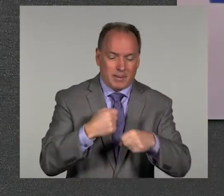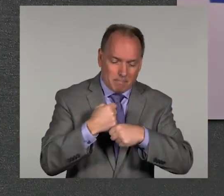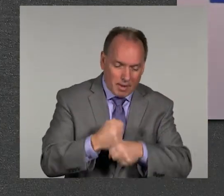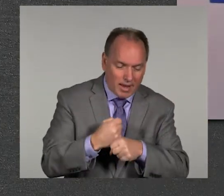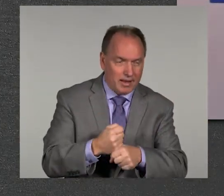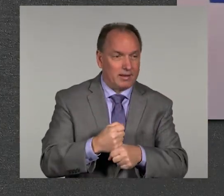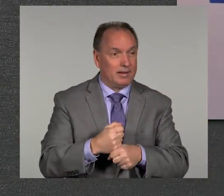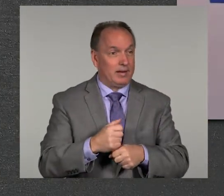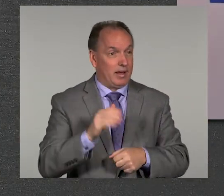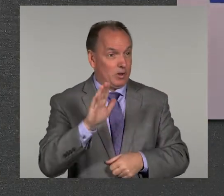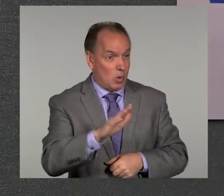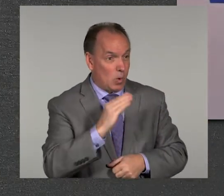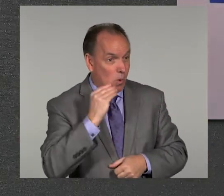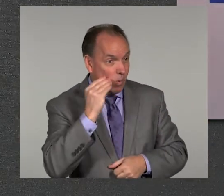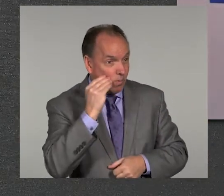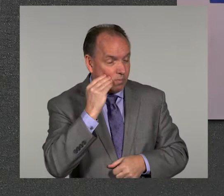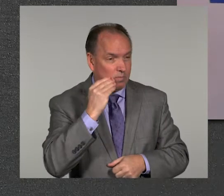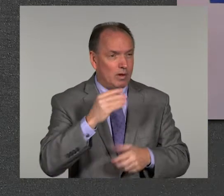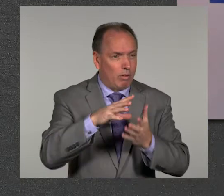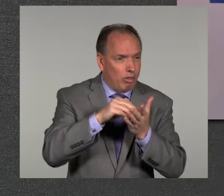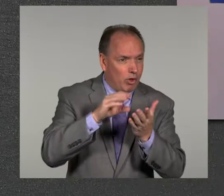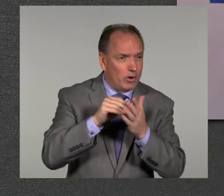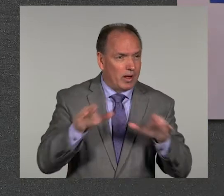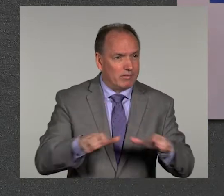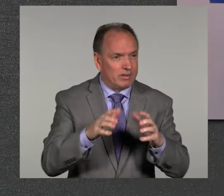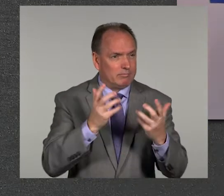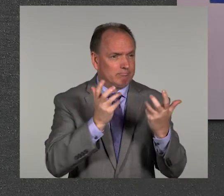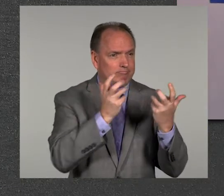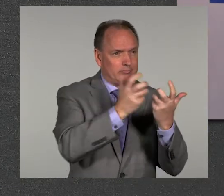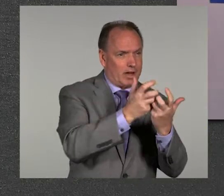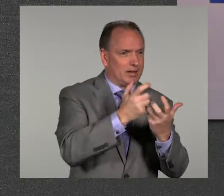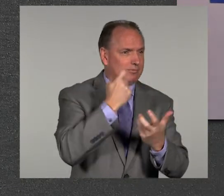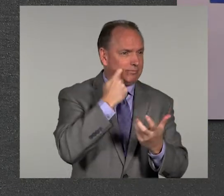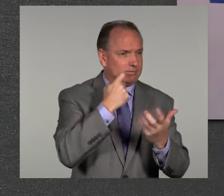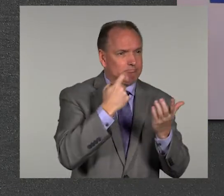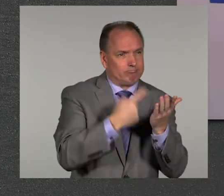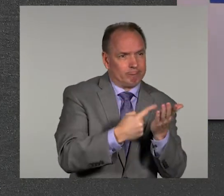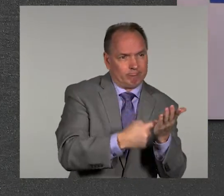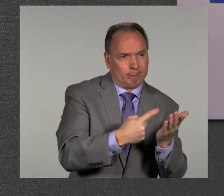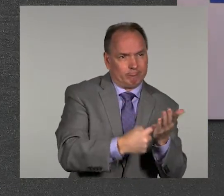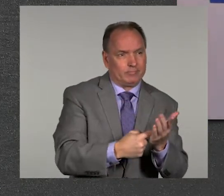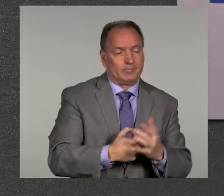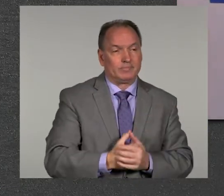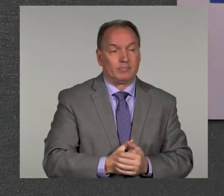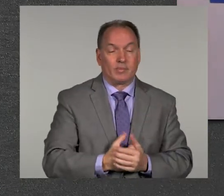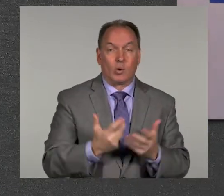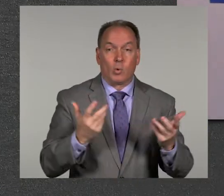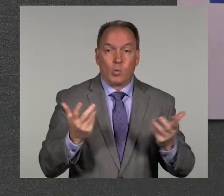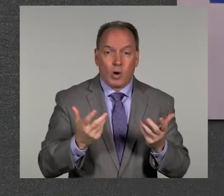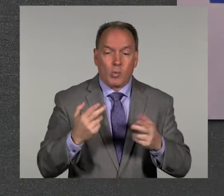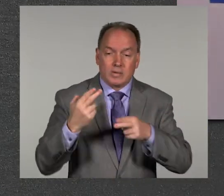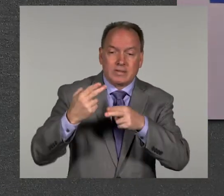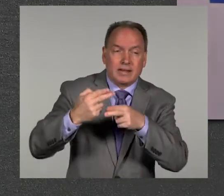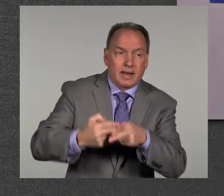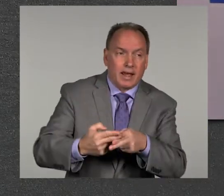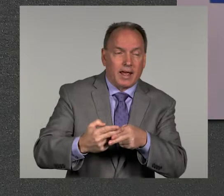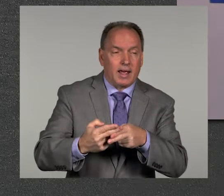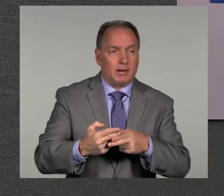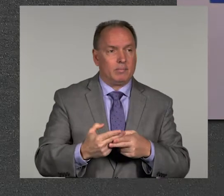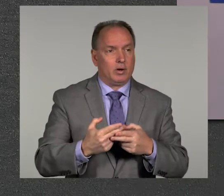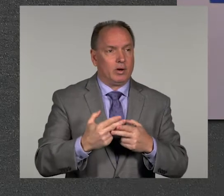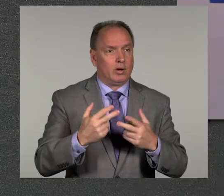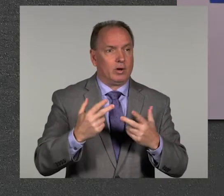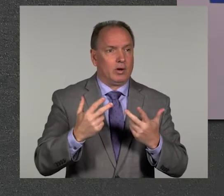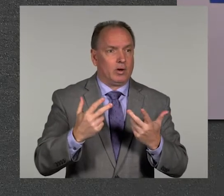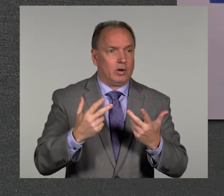make an at-home learning activity that goes along with what we just talked about. So what was the main